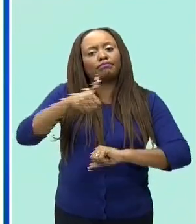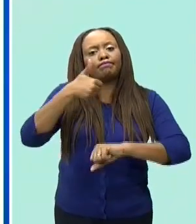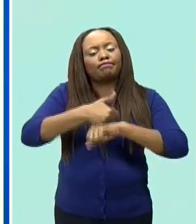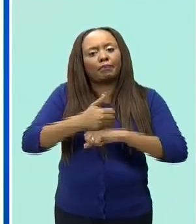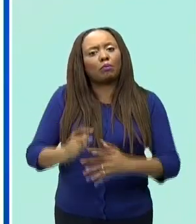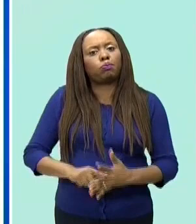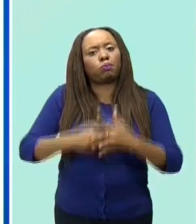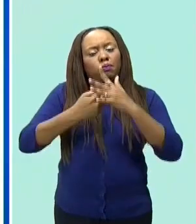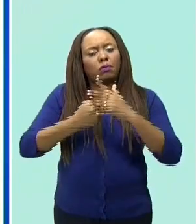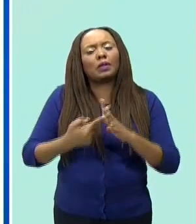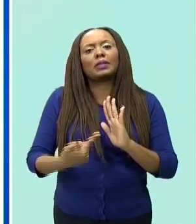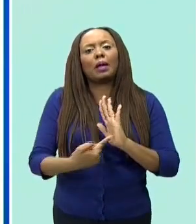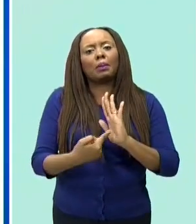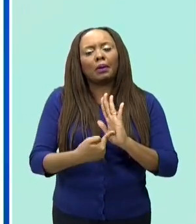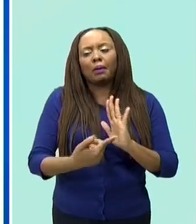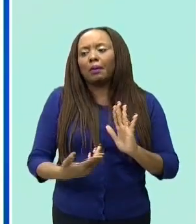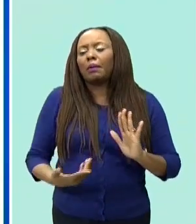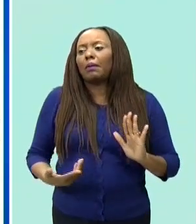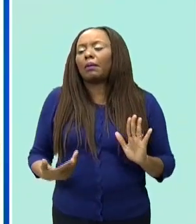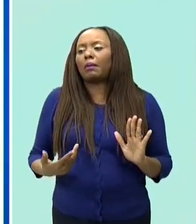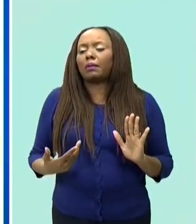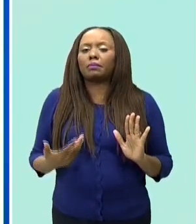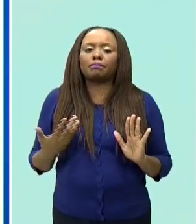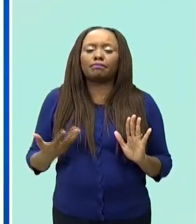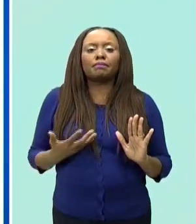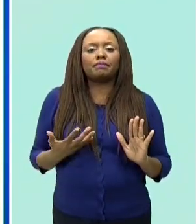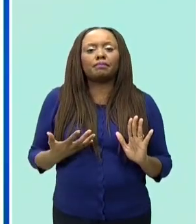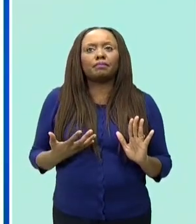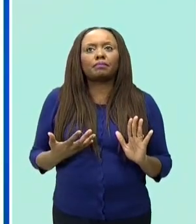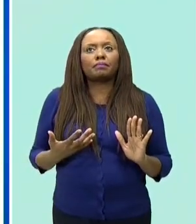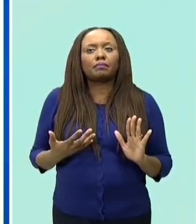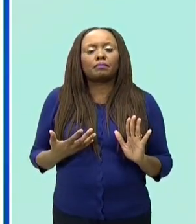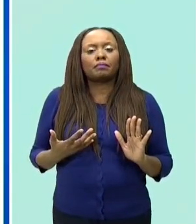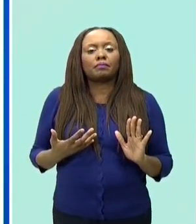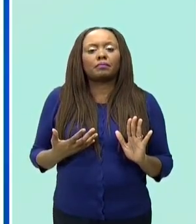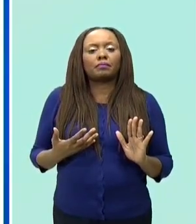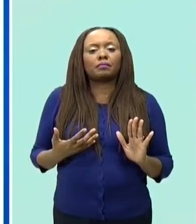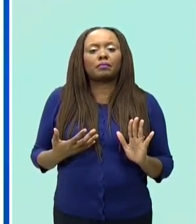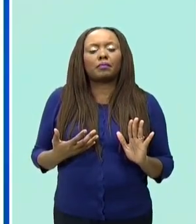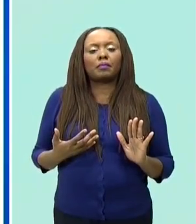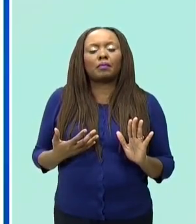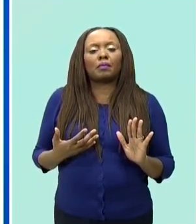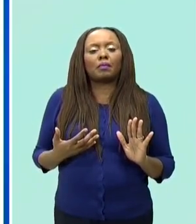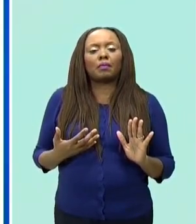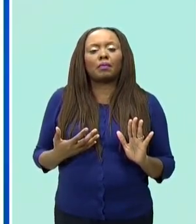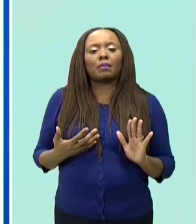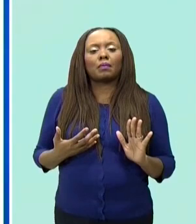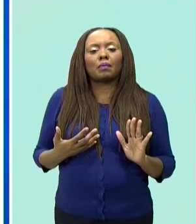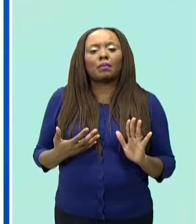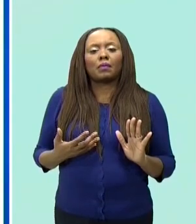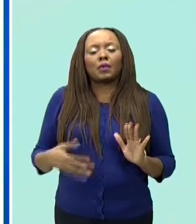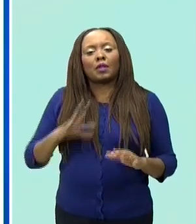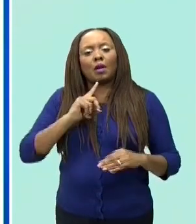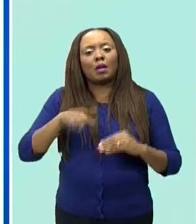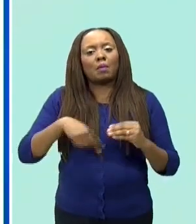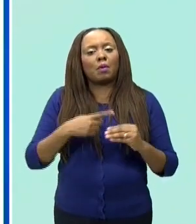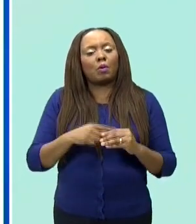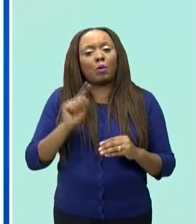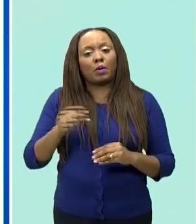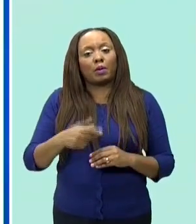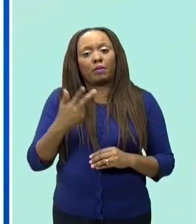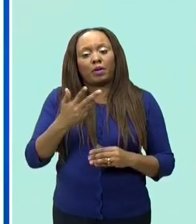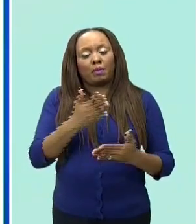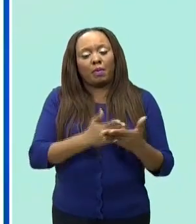as well. For example, and I'm only touching on 3 aspects of the system so far,